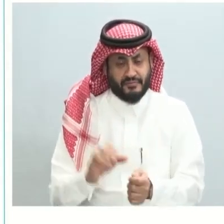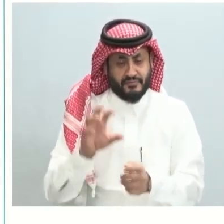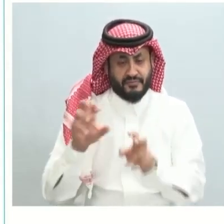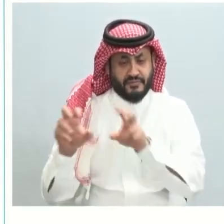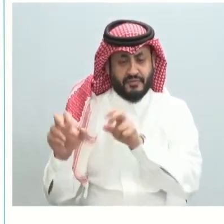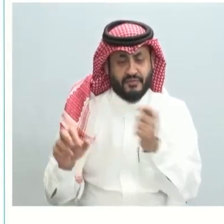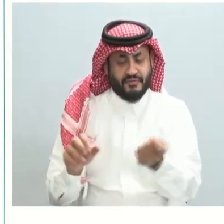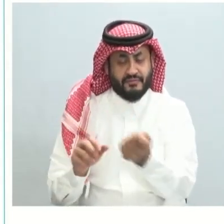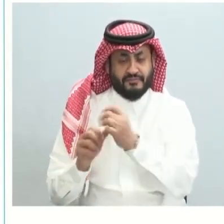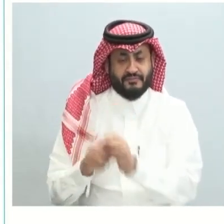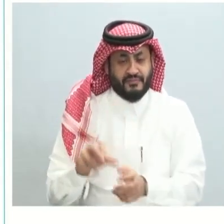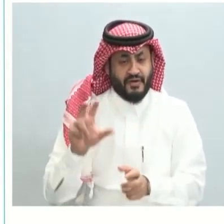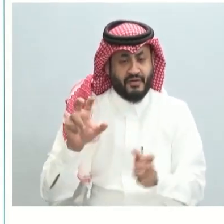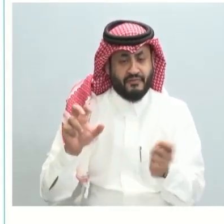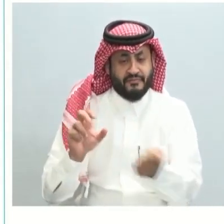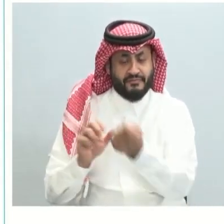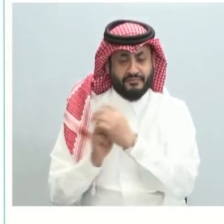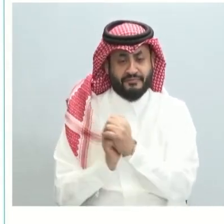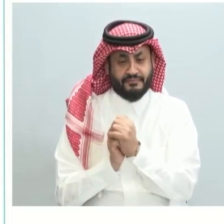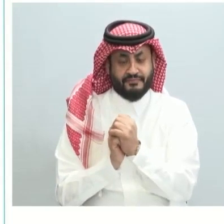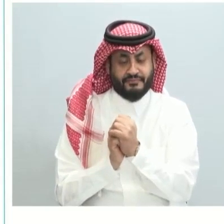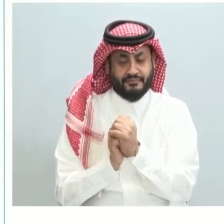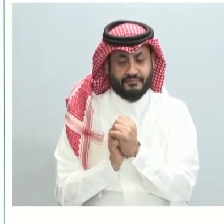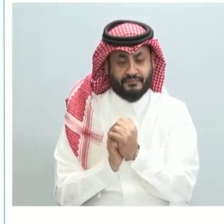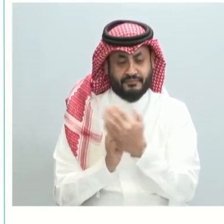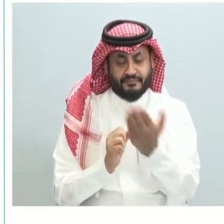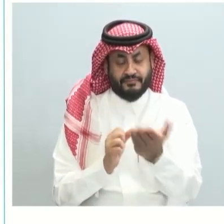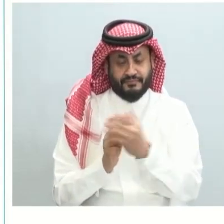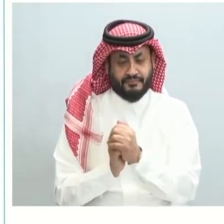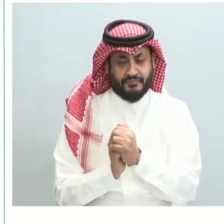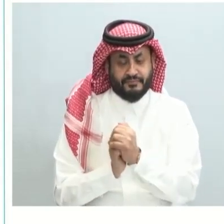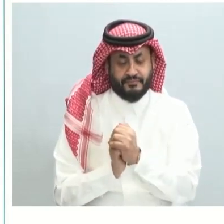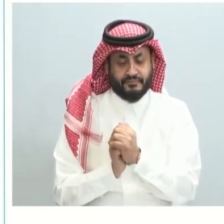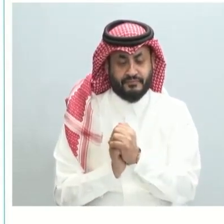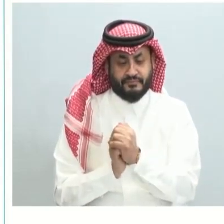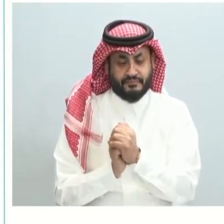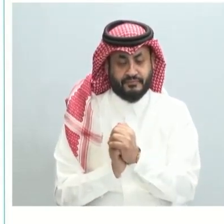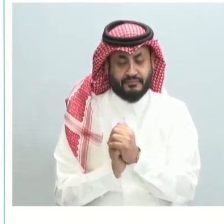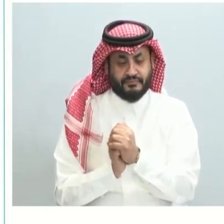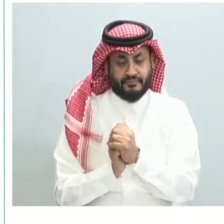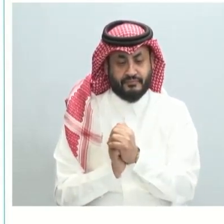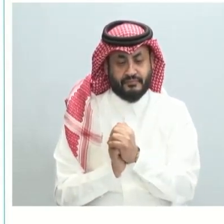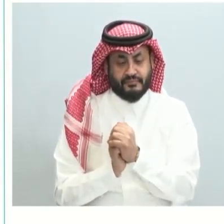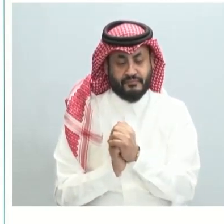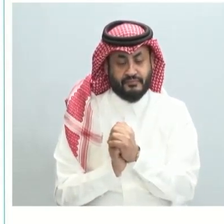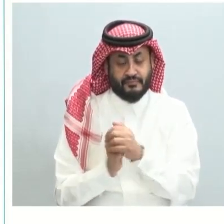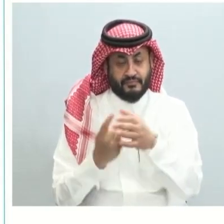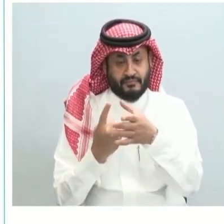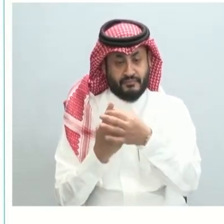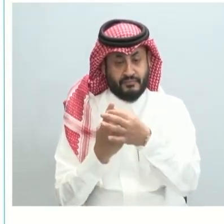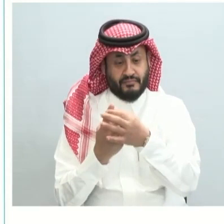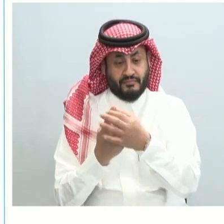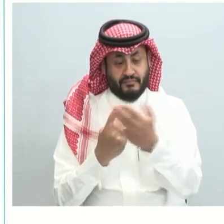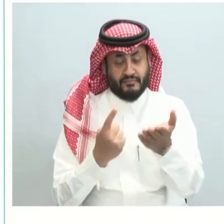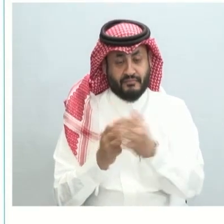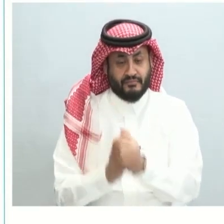letters down here in this blank. So let's listen to the first word. The first word